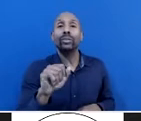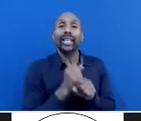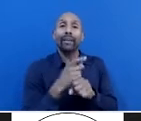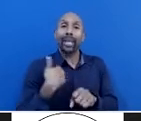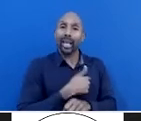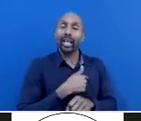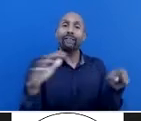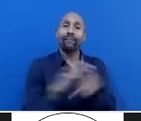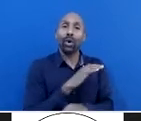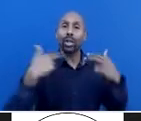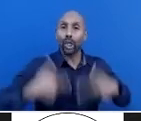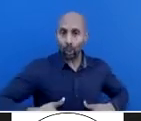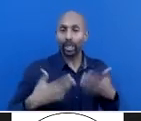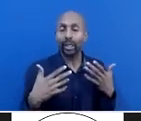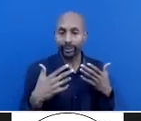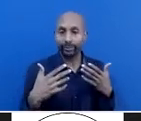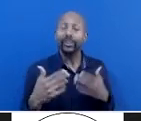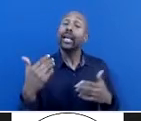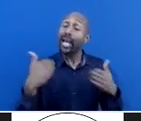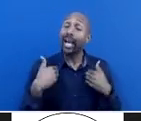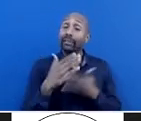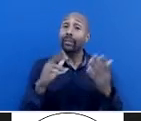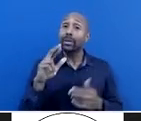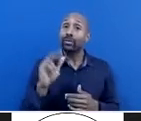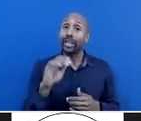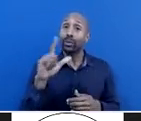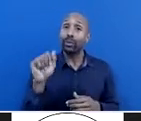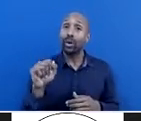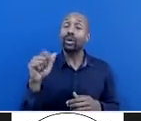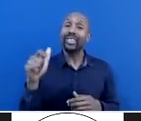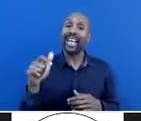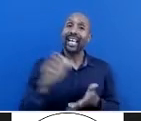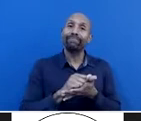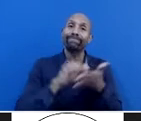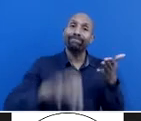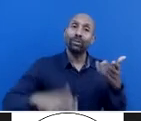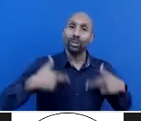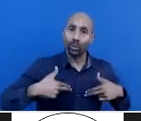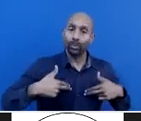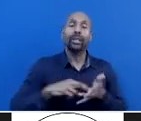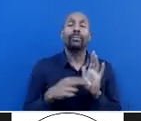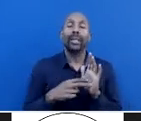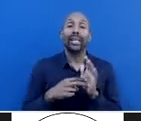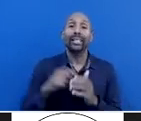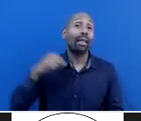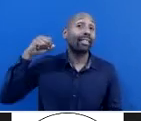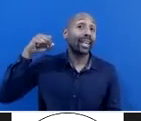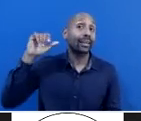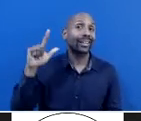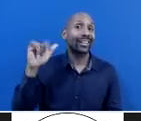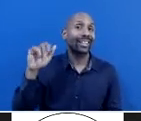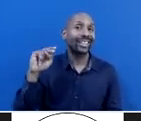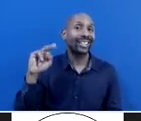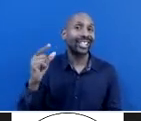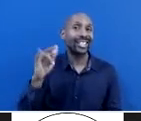submitting, there are all kinds of rituals of dehumanization, right? Lynching is a ritual of dehumanization. That's the Floyd